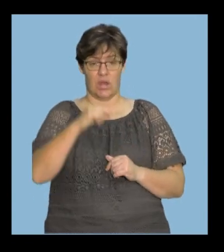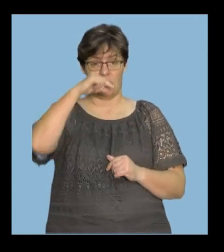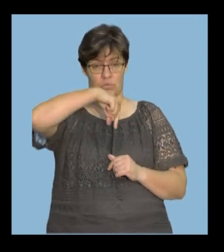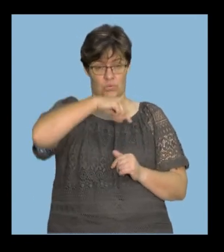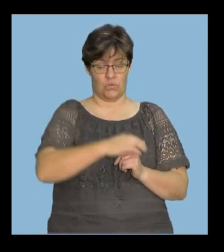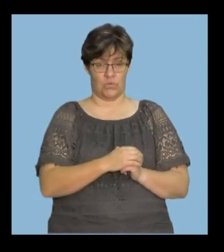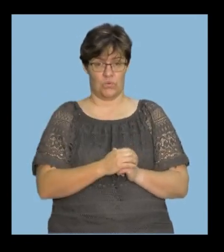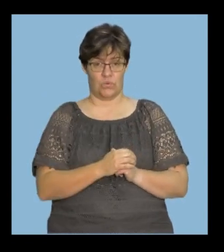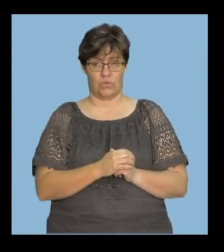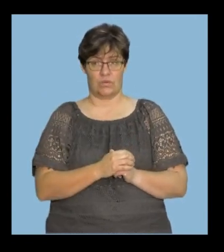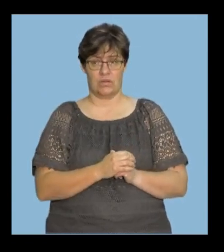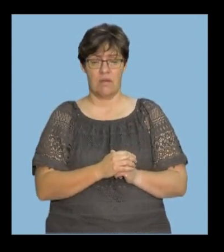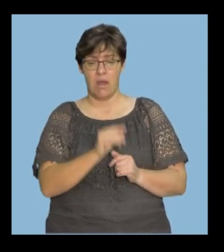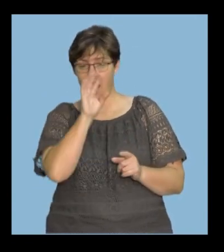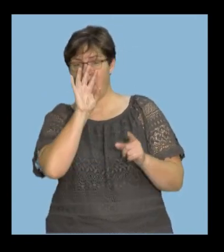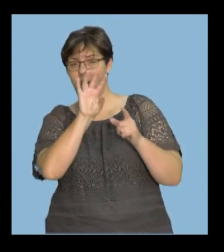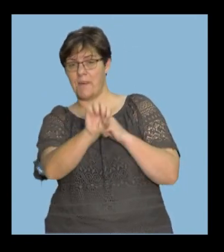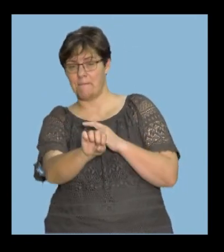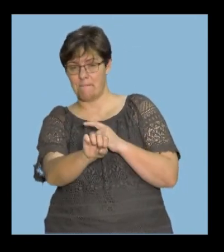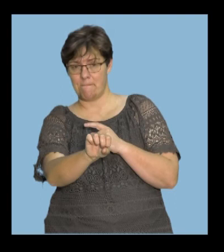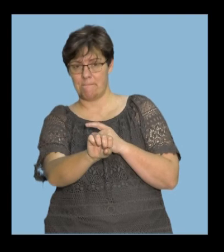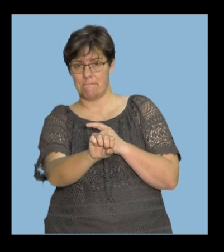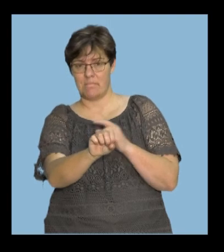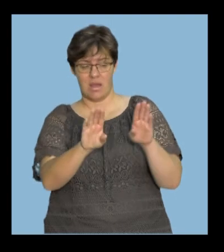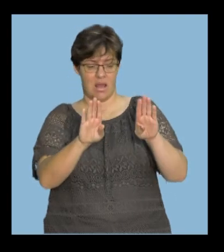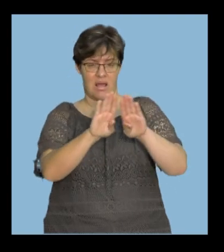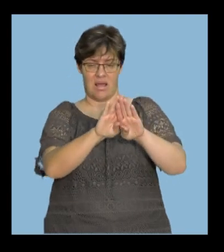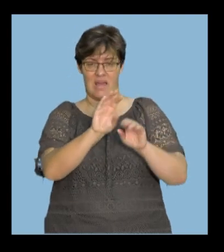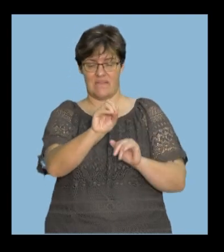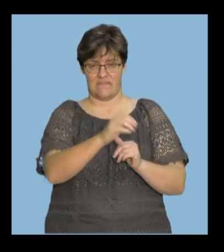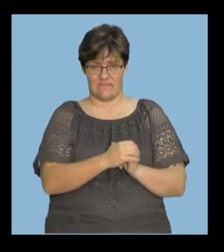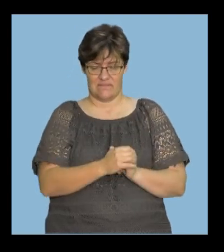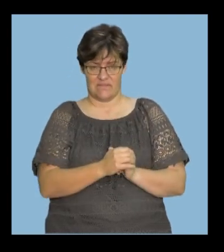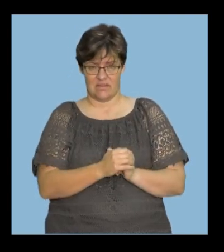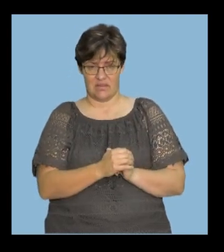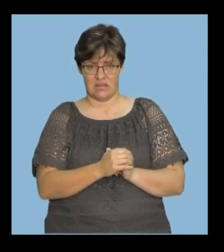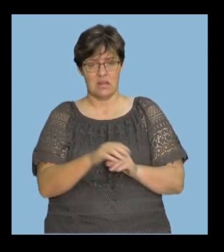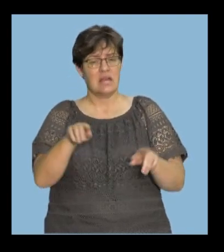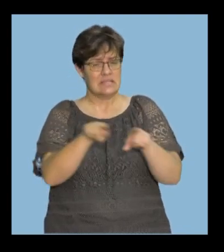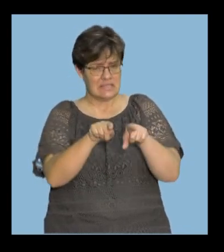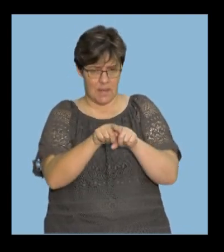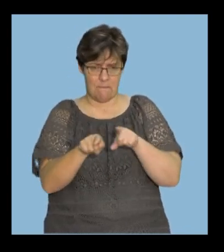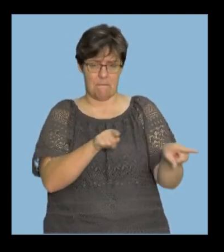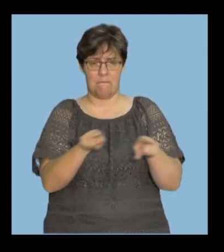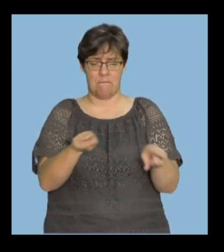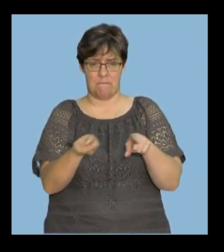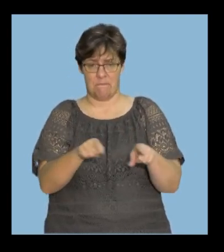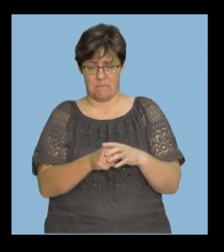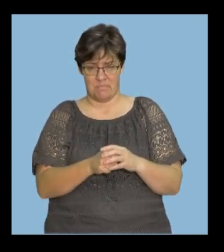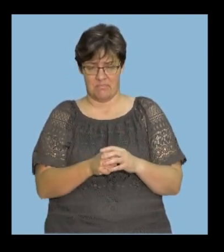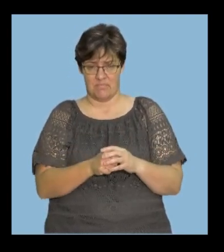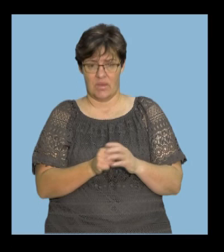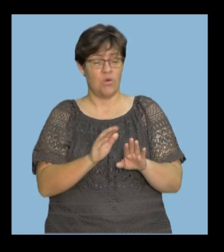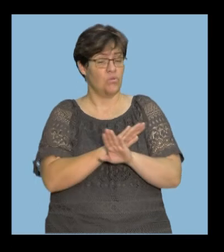bigger. That one is Q, and you recognize there's an intersection. There are common